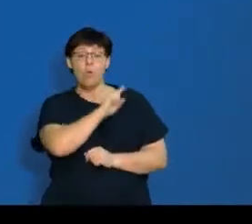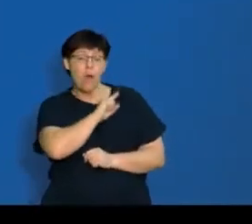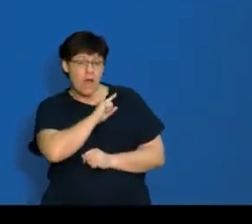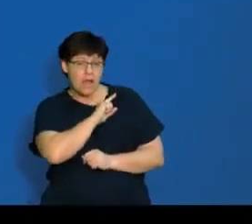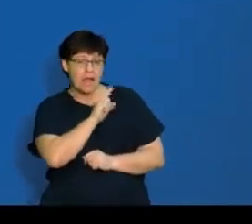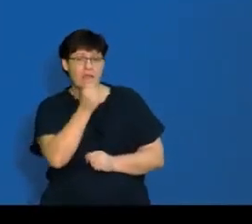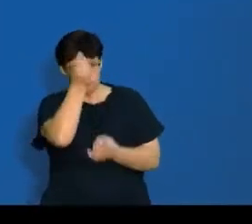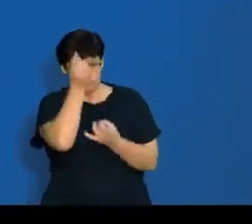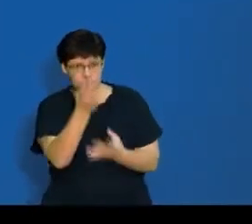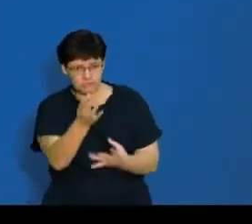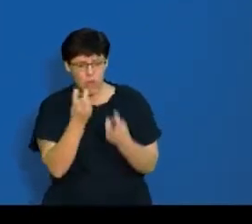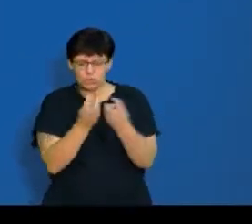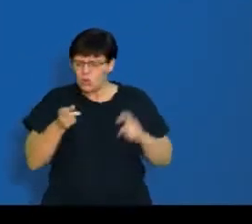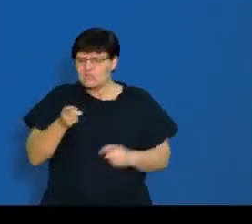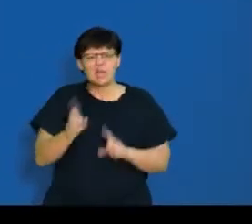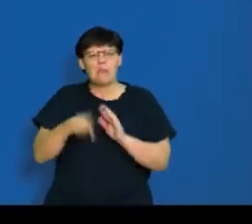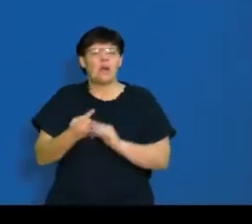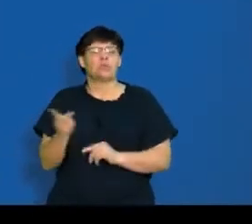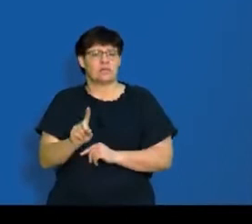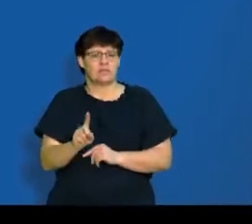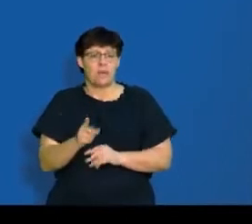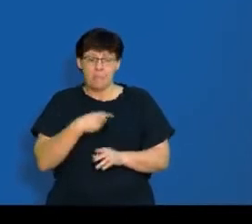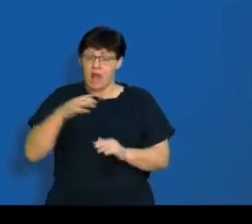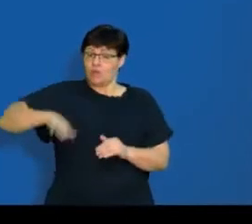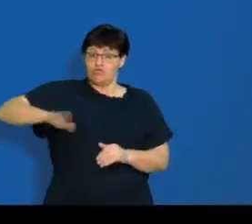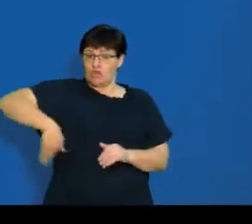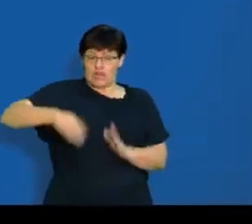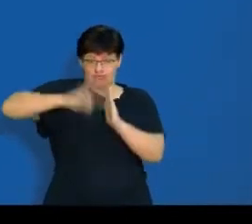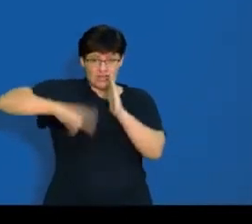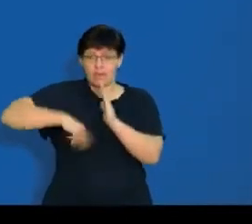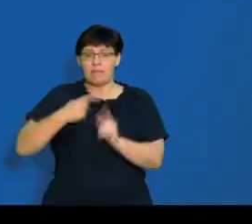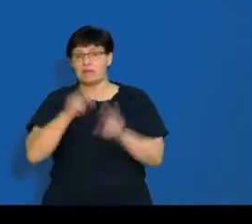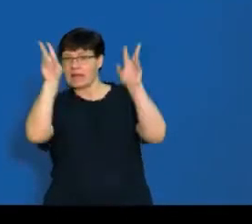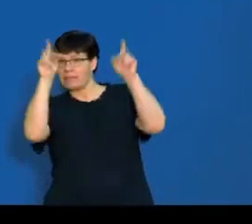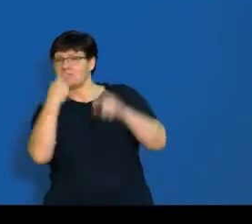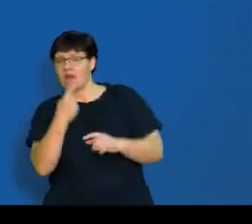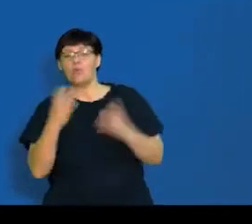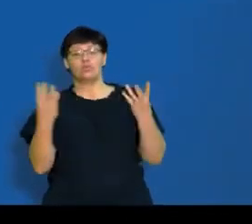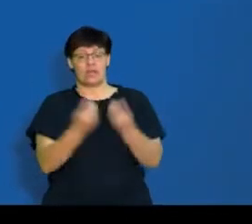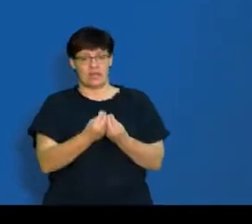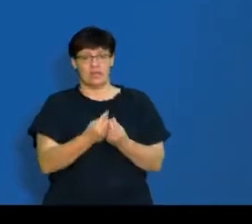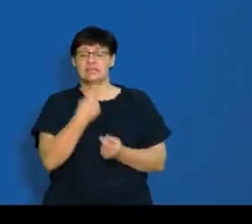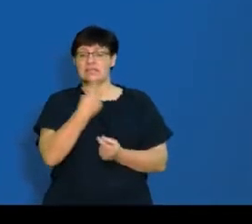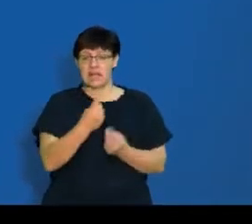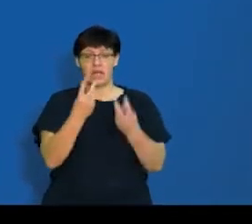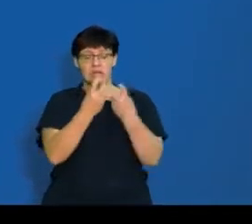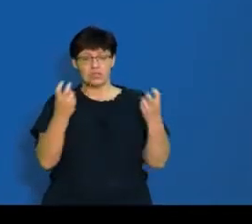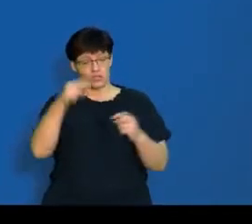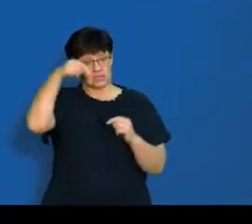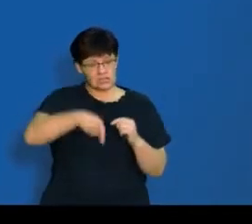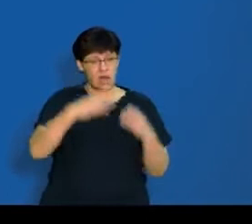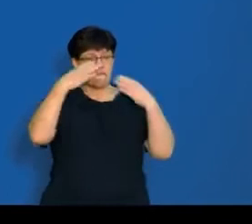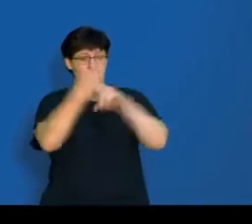you what the source is about, even before you start reading the source. Now let's read the caption together. It says, the source below